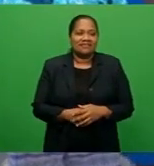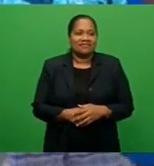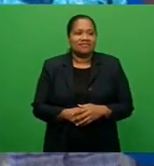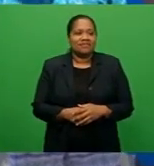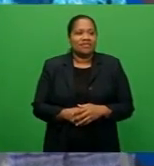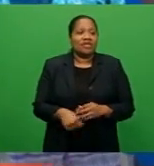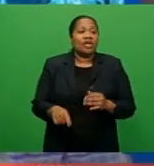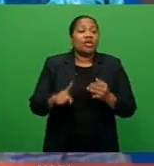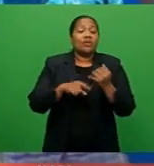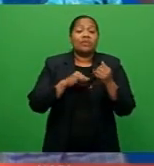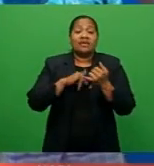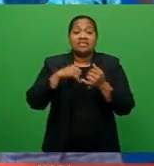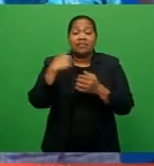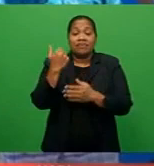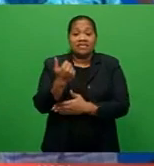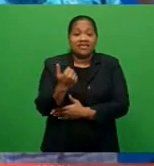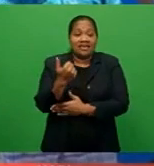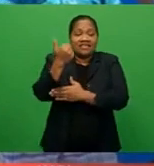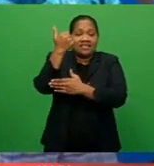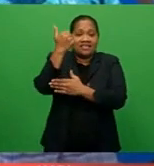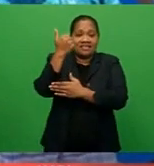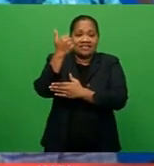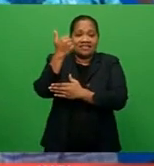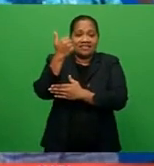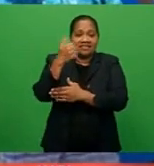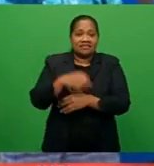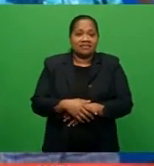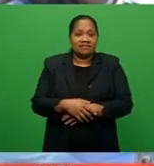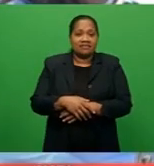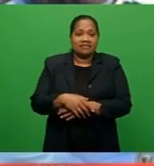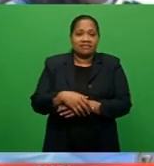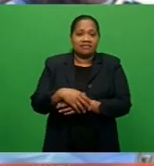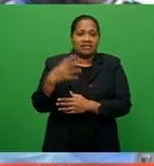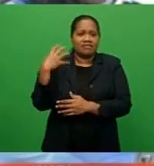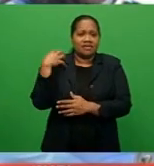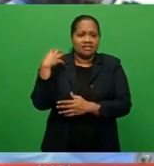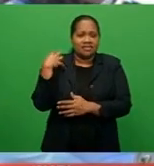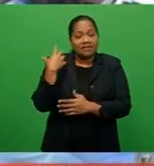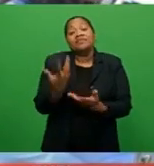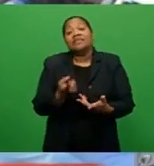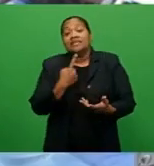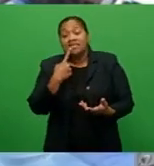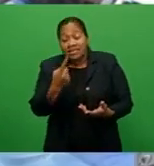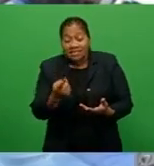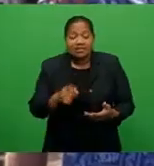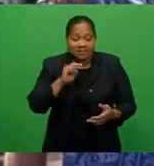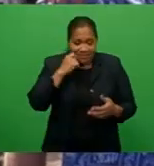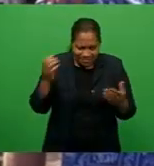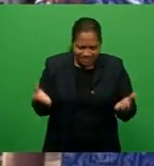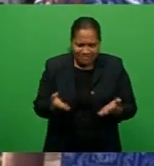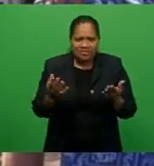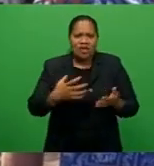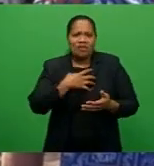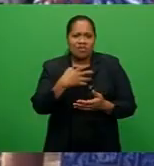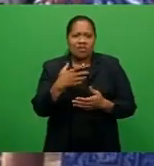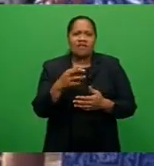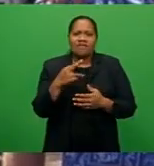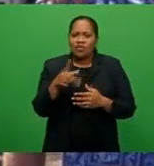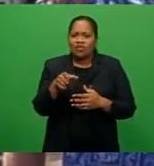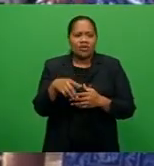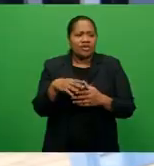The U.S. ambassador says he and his country will be advocating more about the Blue Lane Initiative to American